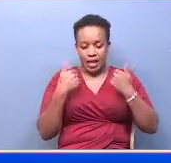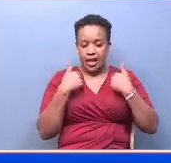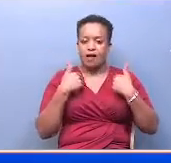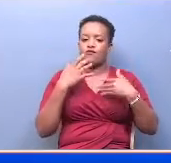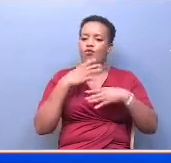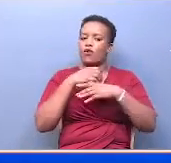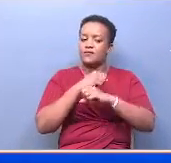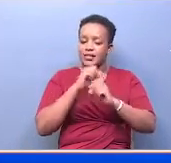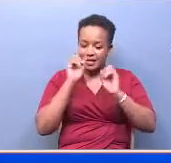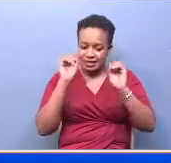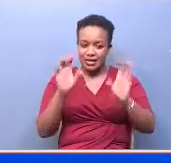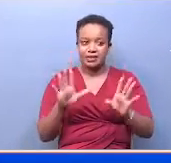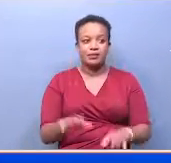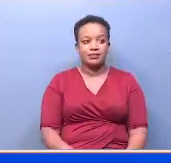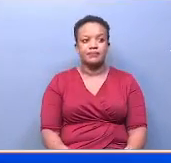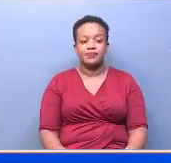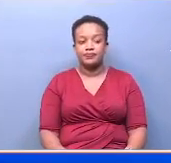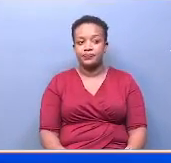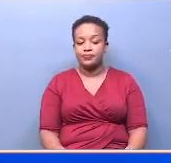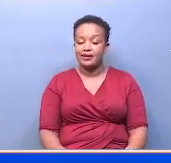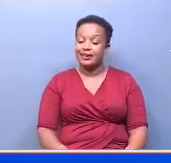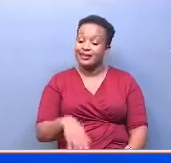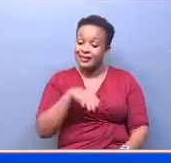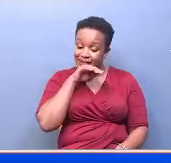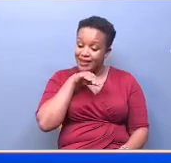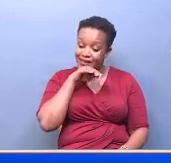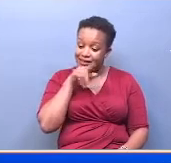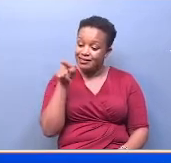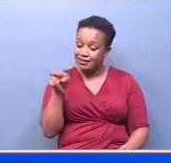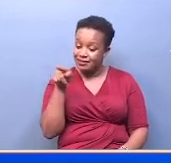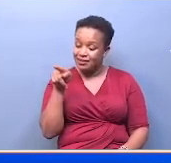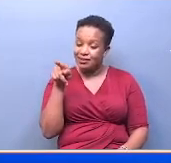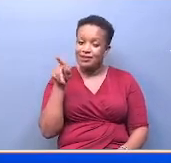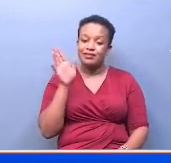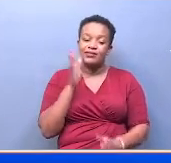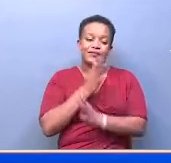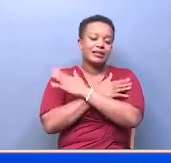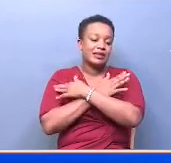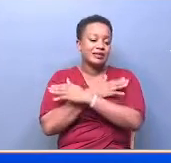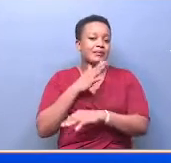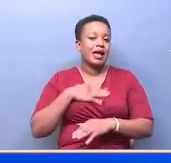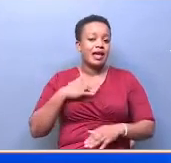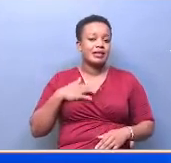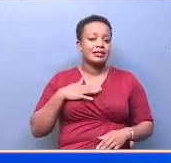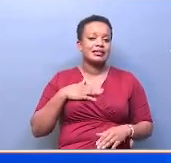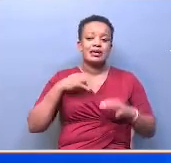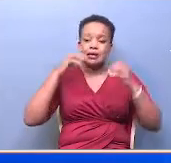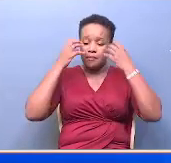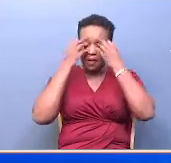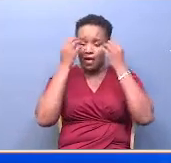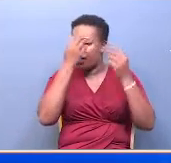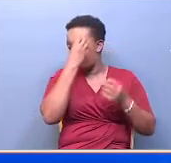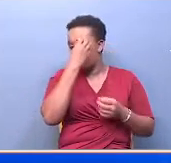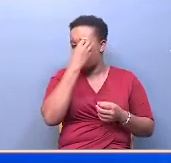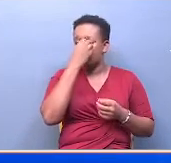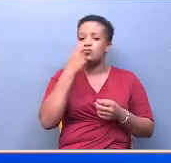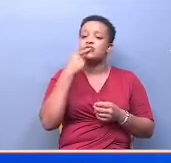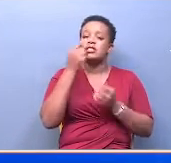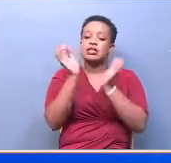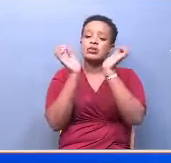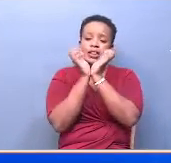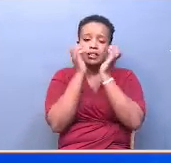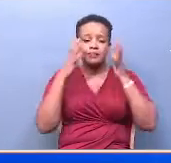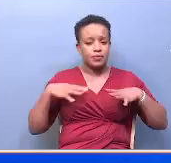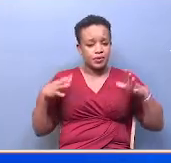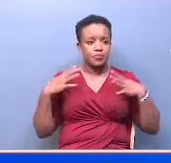its leaders. Jamani, Raila Odinga, rafiki yangu Martha Karua, mnaanza kusema mtafunga watu. Wale walikuwa wataka kula watu,